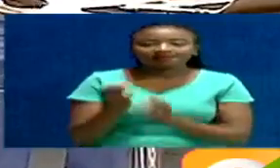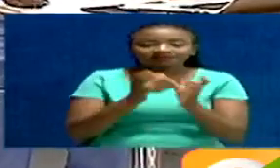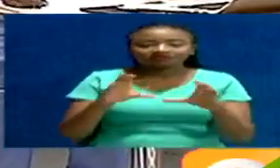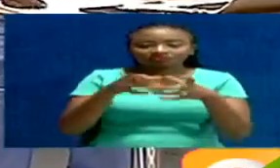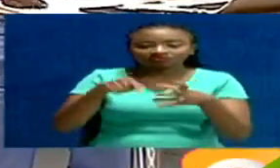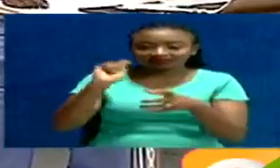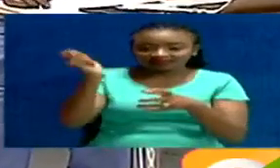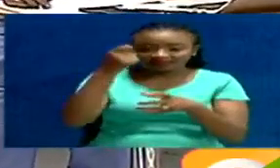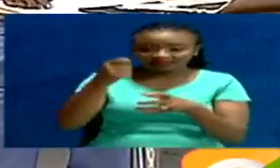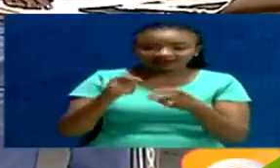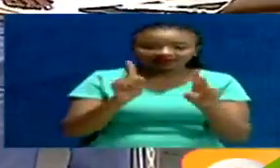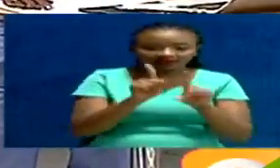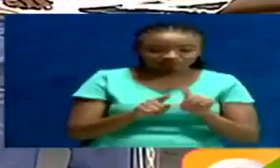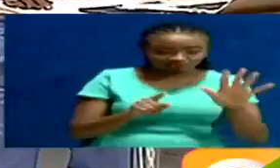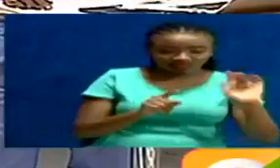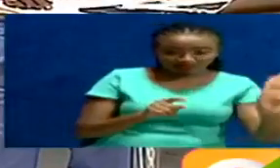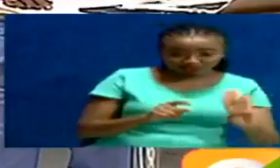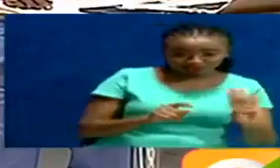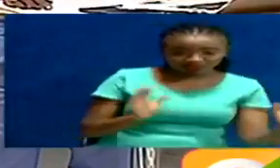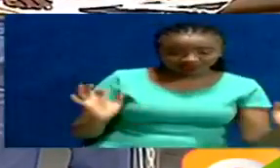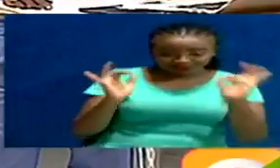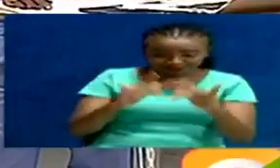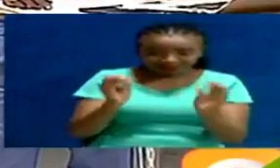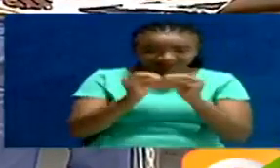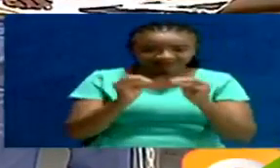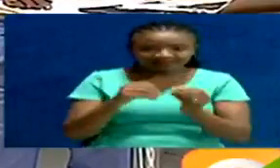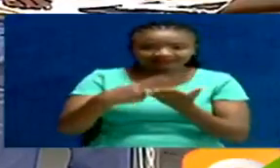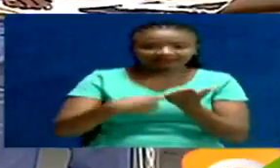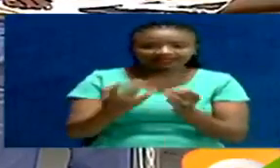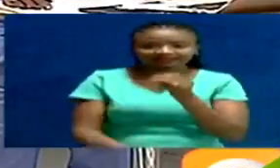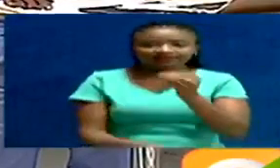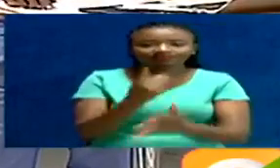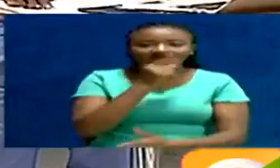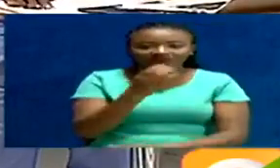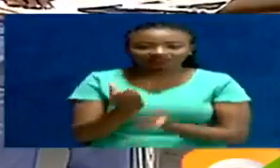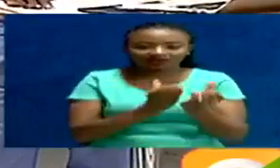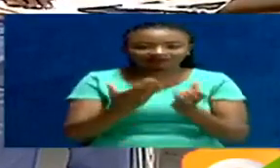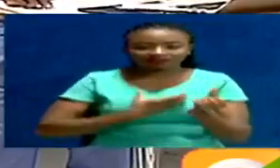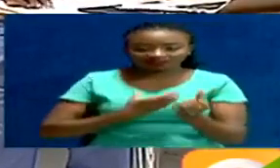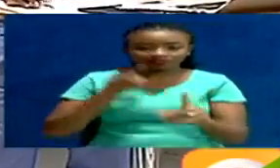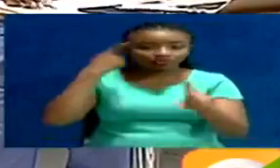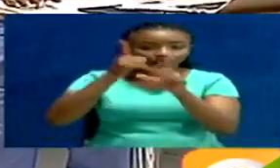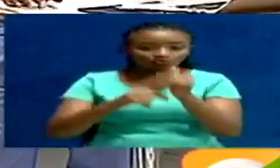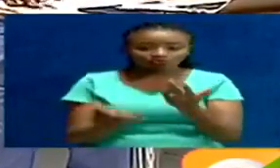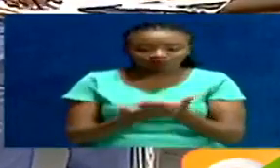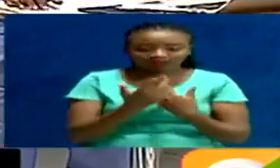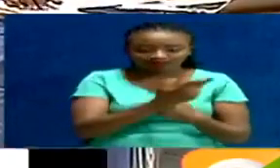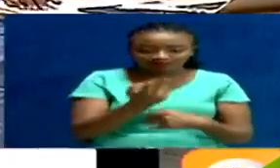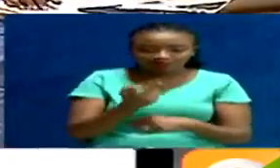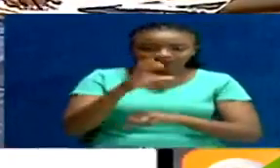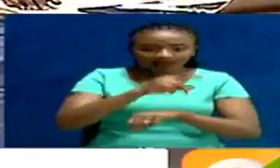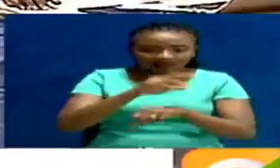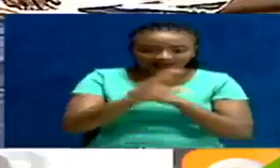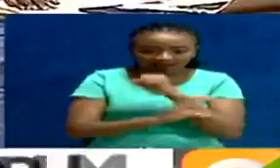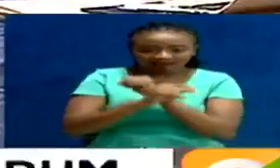So the business community from Kenya and Burundi have resolved to establish a joint business council to strengthen business relations between the two nations.